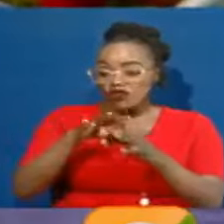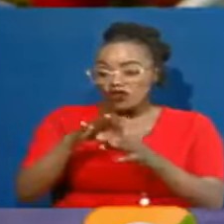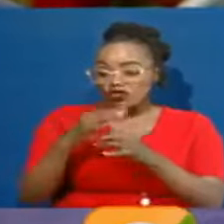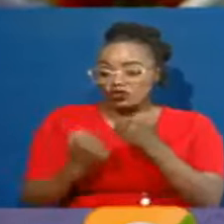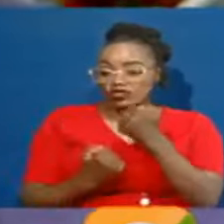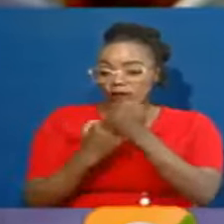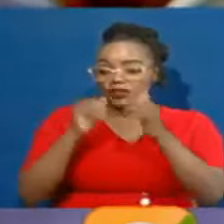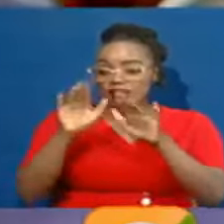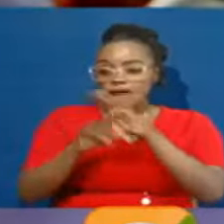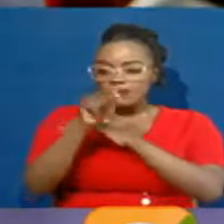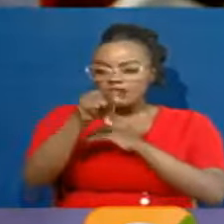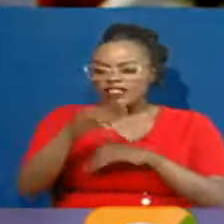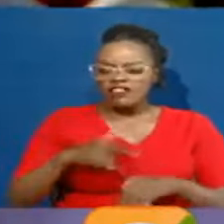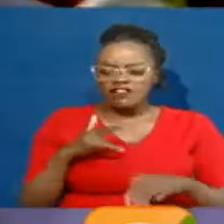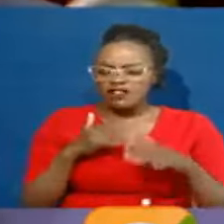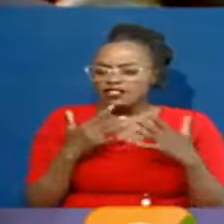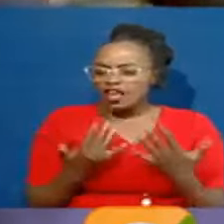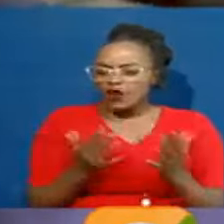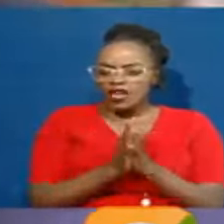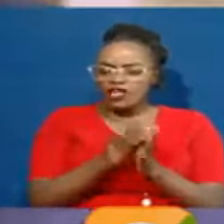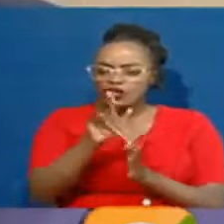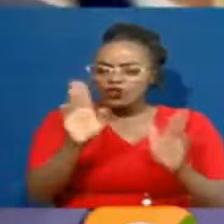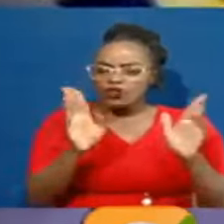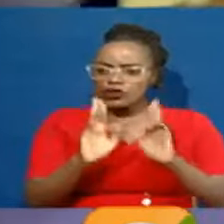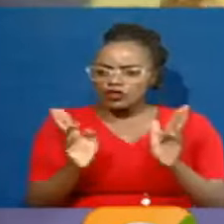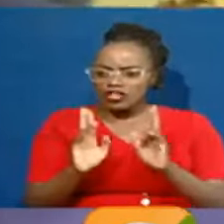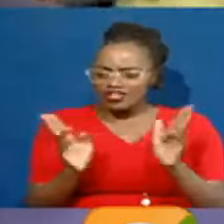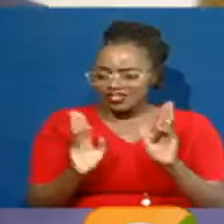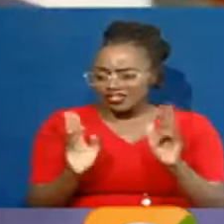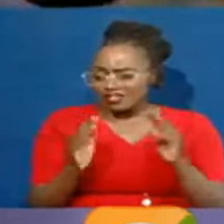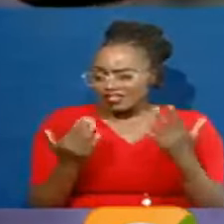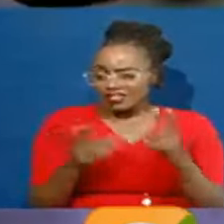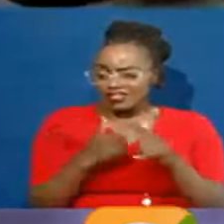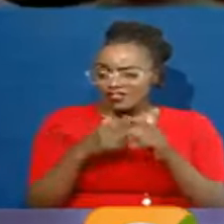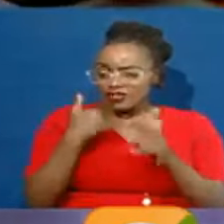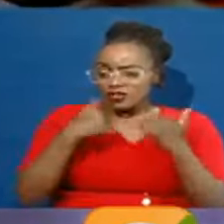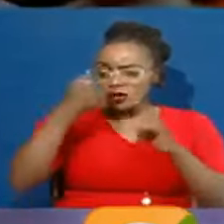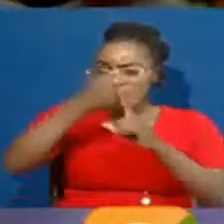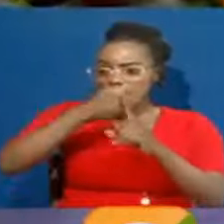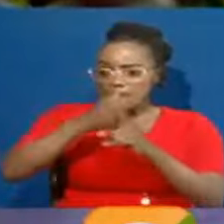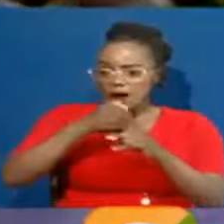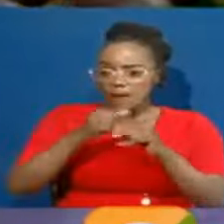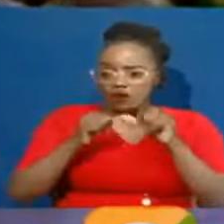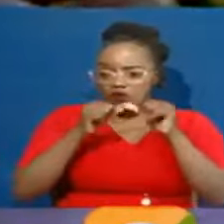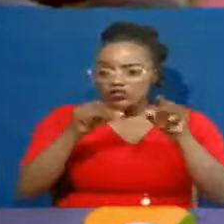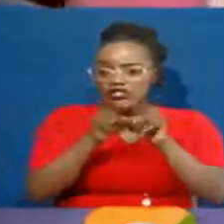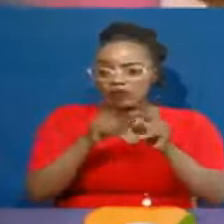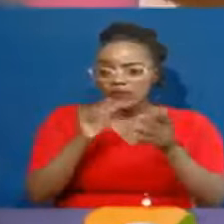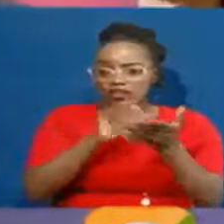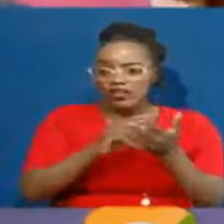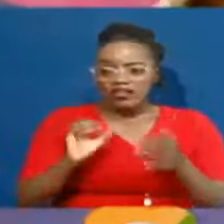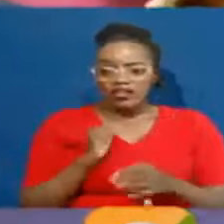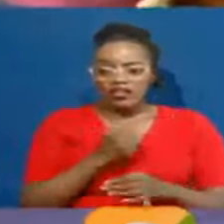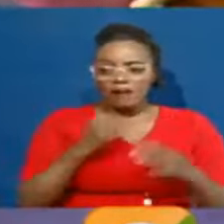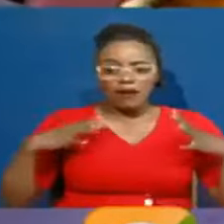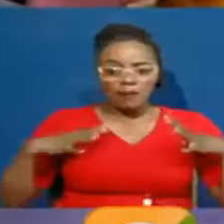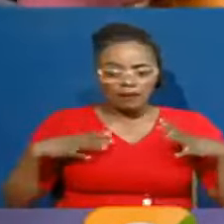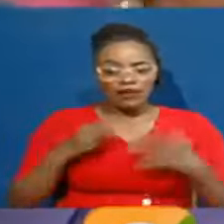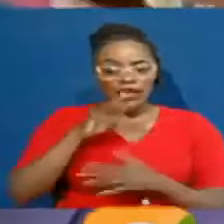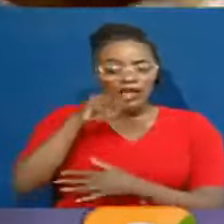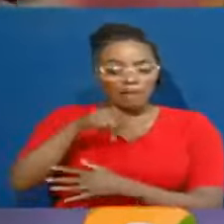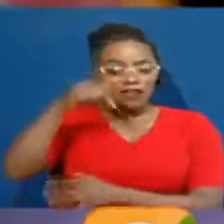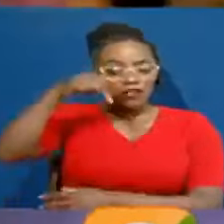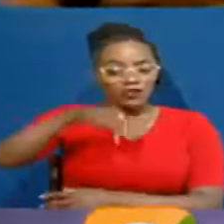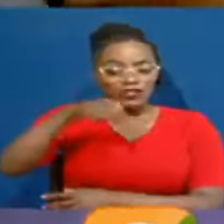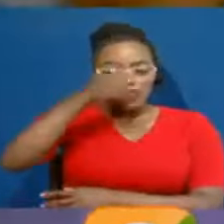Deputy President. How does that feel, and are you ready to, push this fight again to the Senate? I'm a proud member of Parliament